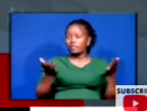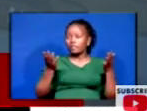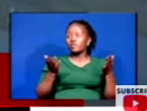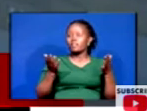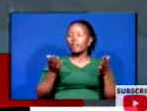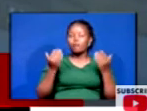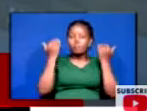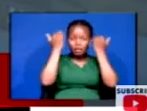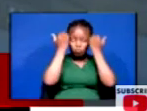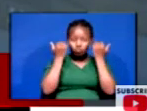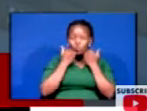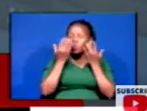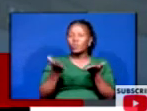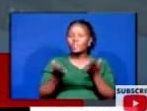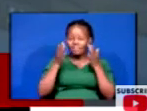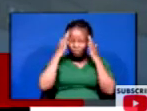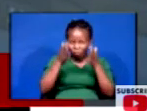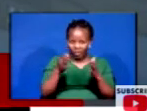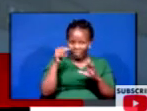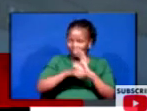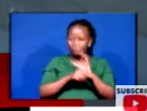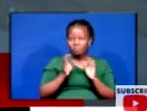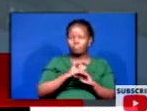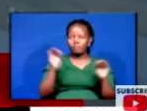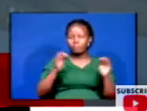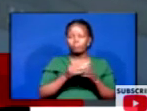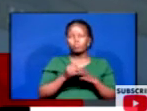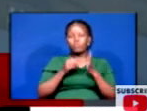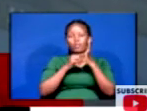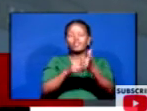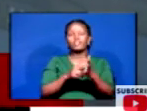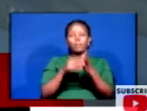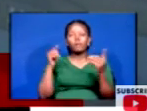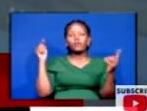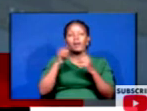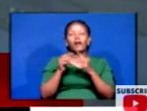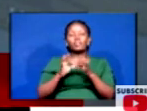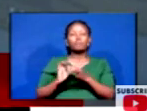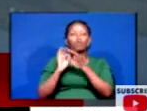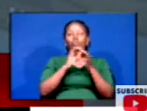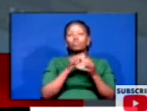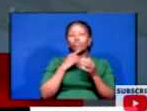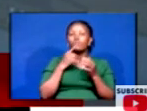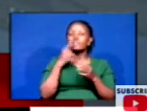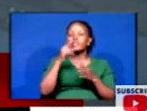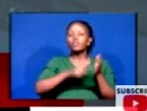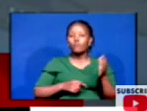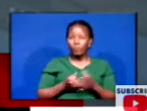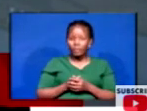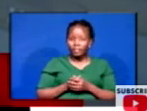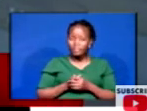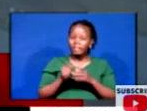ought to have looked at, they didn't. For instance, they were insisting, as Azimio team was insisting, that they had, in